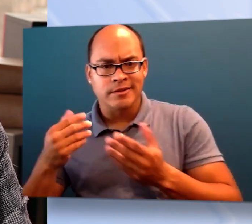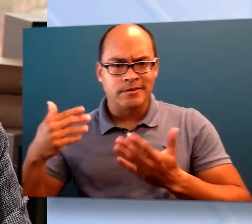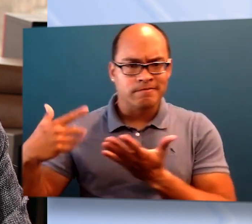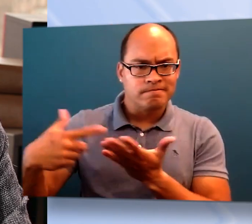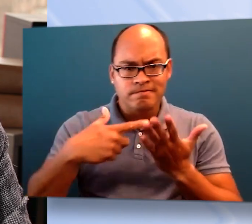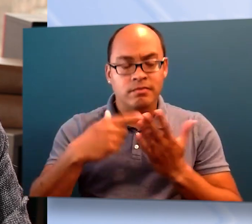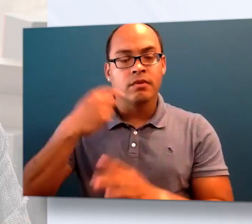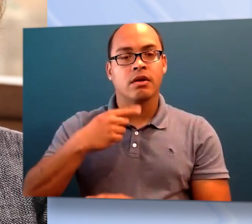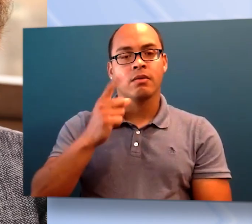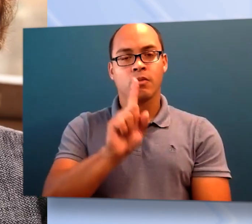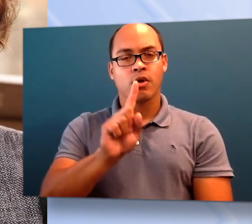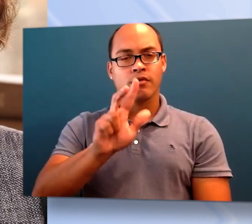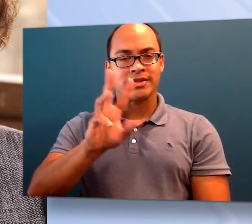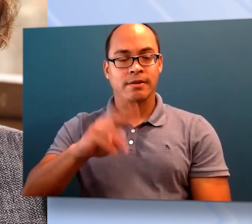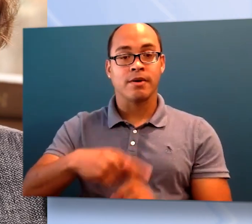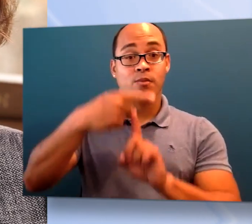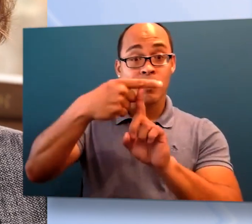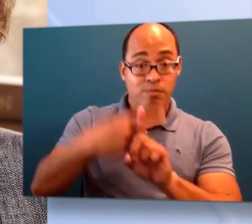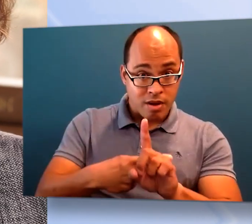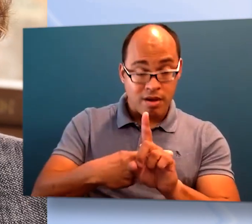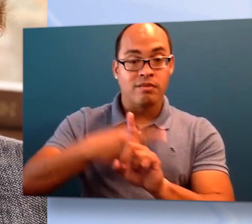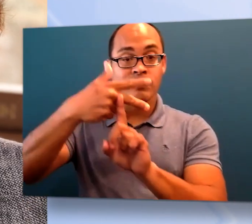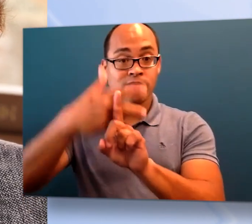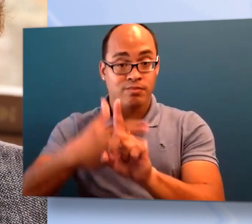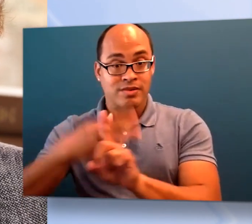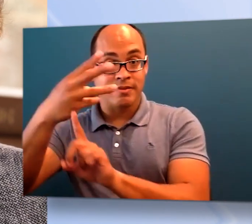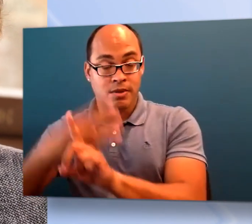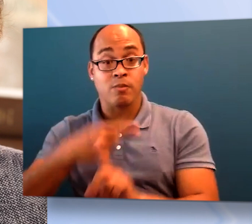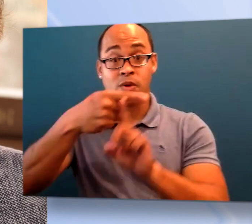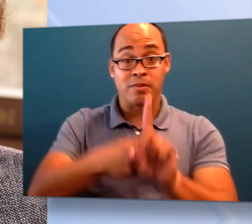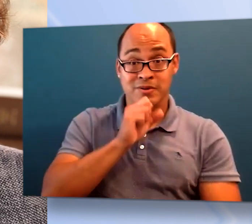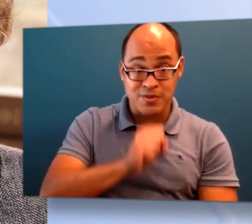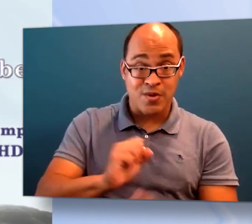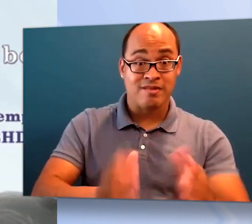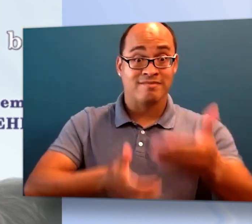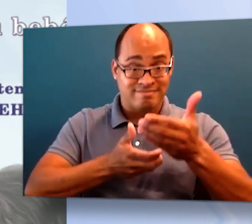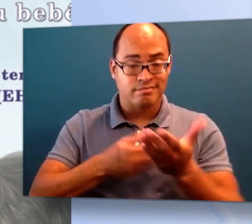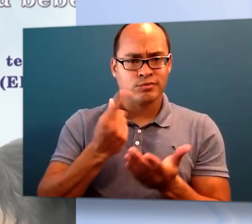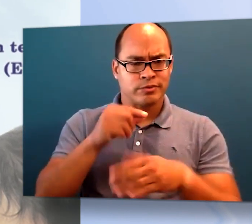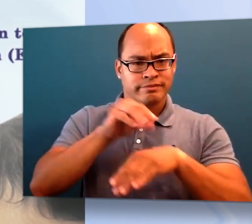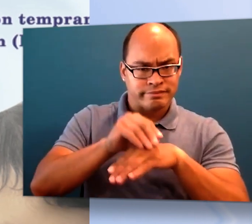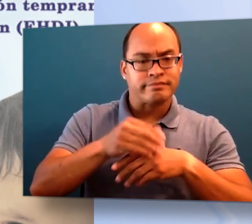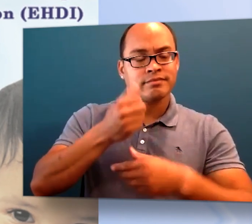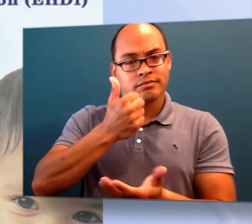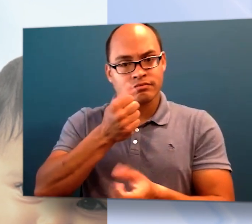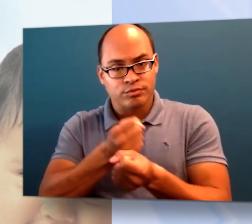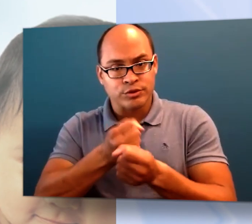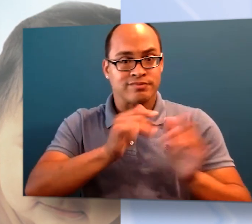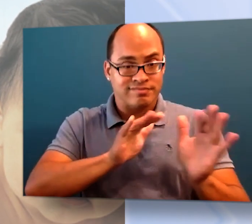to 1-3-6. And the 1-3-6 refers to the 1 month, 3 months, and 6 months after